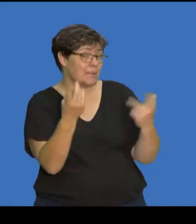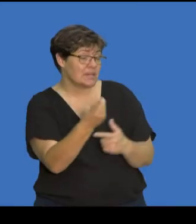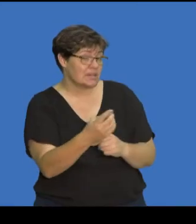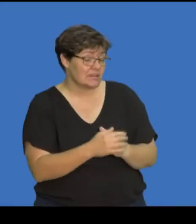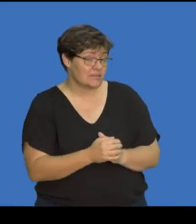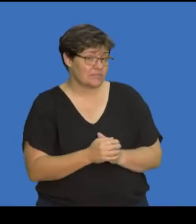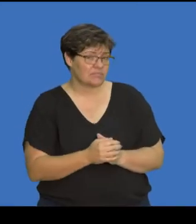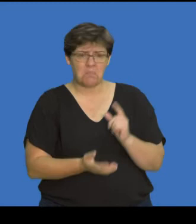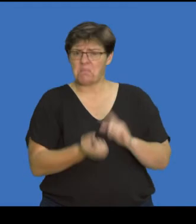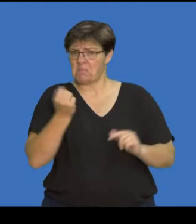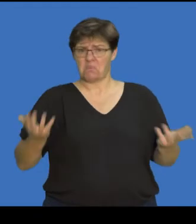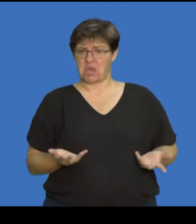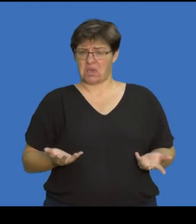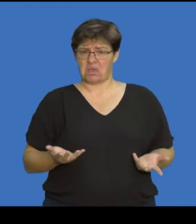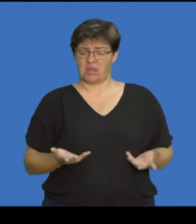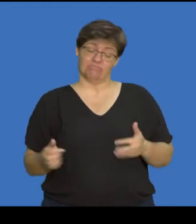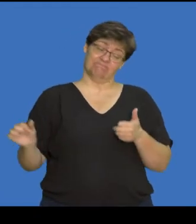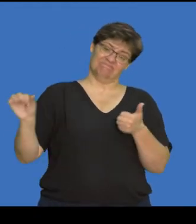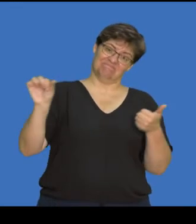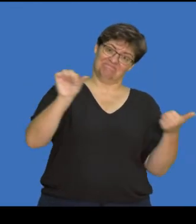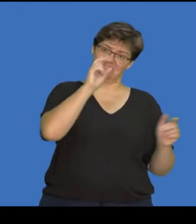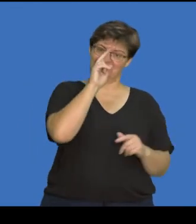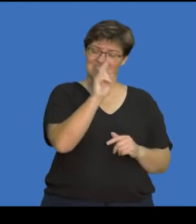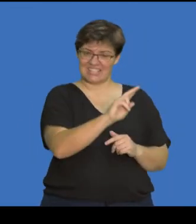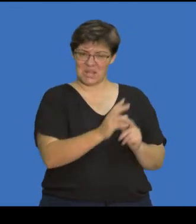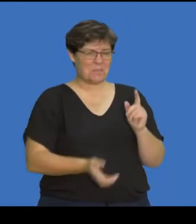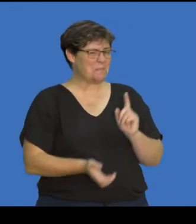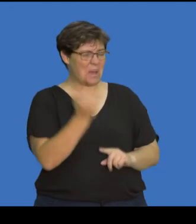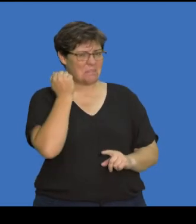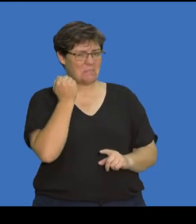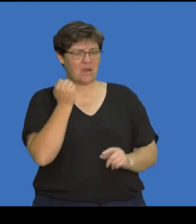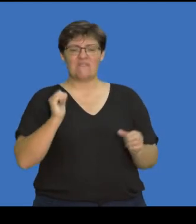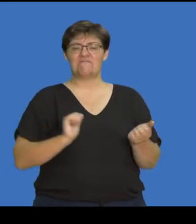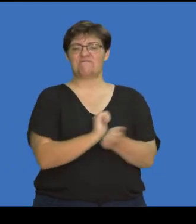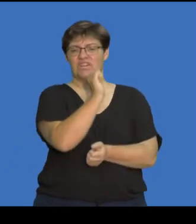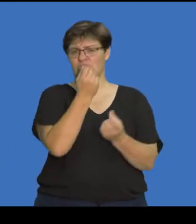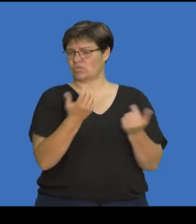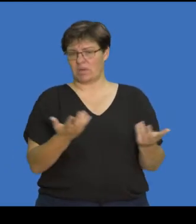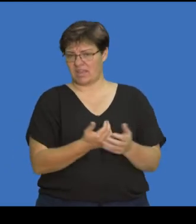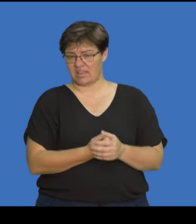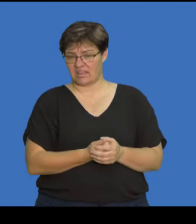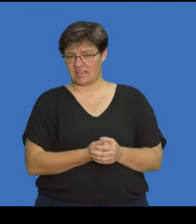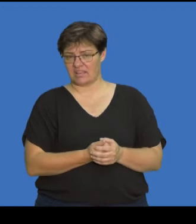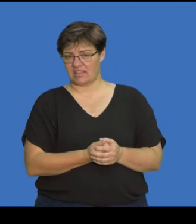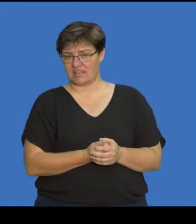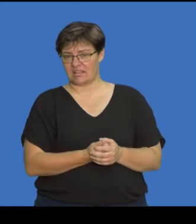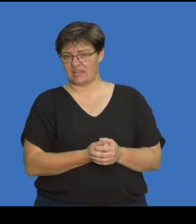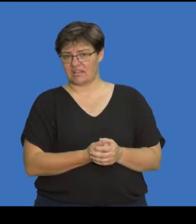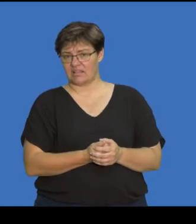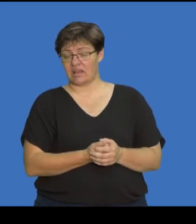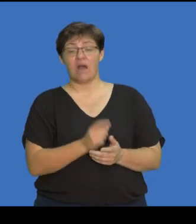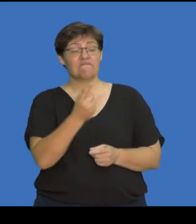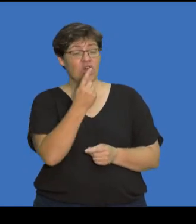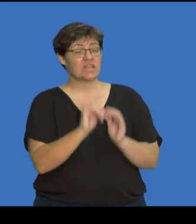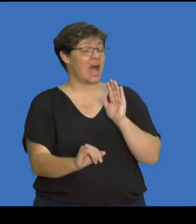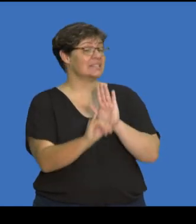Where are we going to find it? Let's go back and see where we're going to find our fixed cost. Firstly, identify your fixed cost.